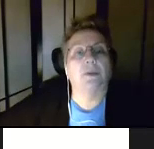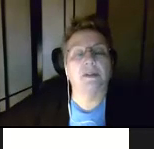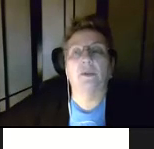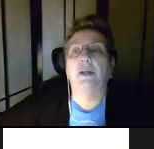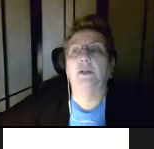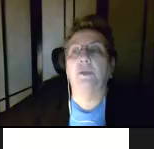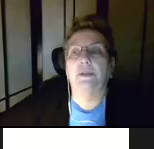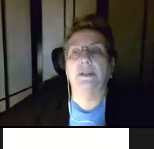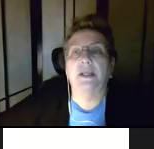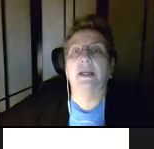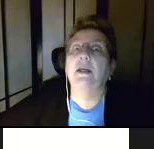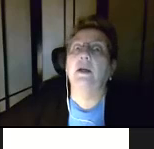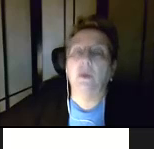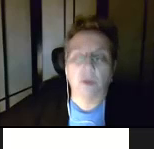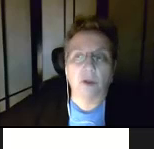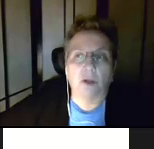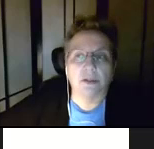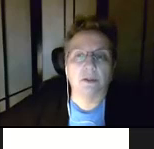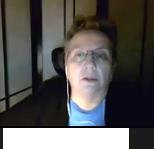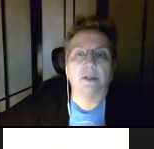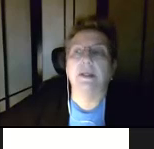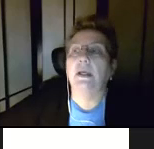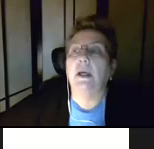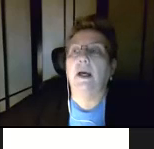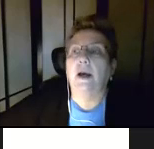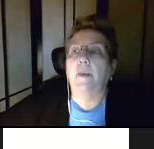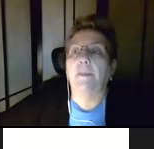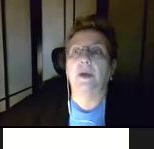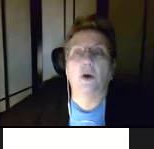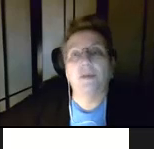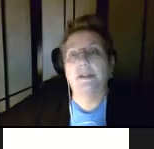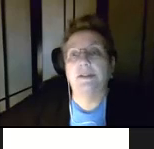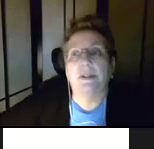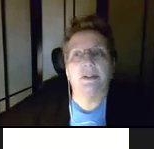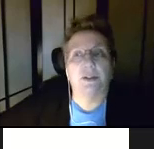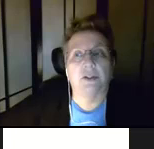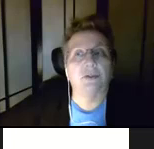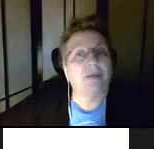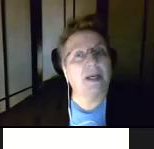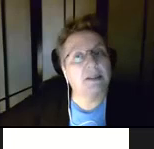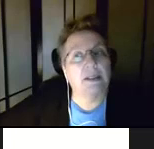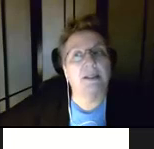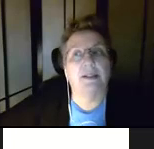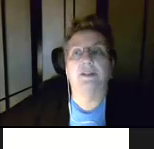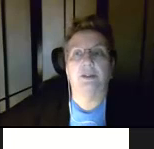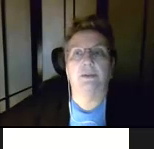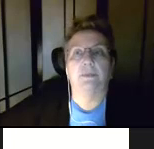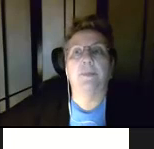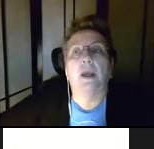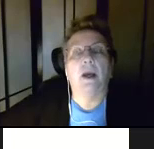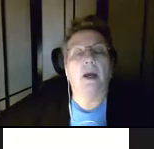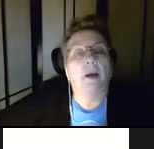So this is why you will hear us say, we're all still learning. COVID is new, vaccine is